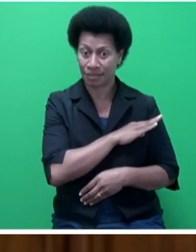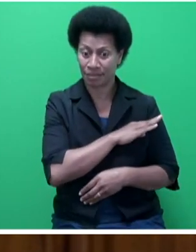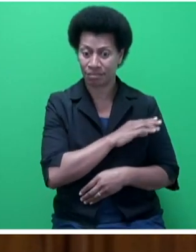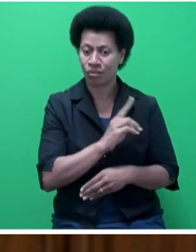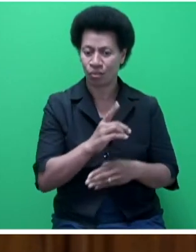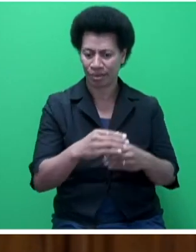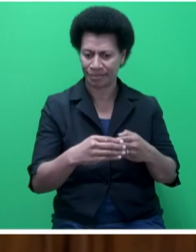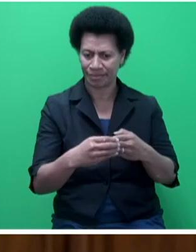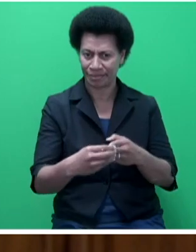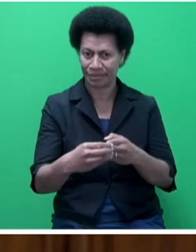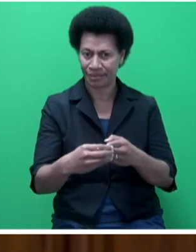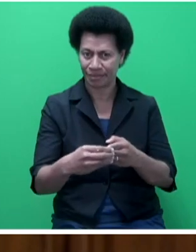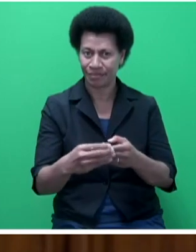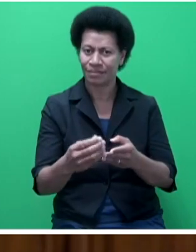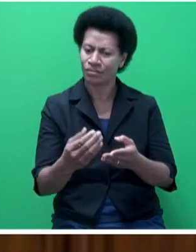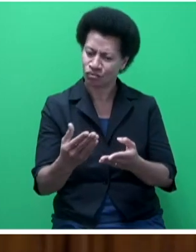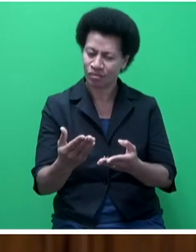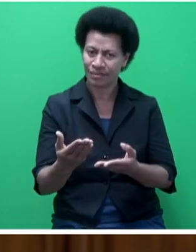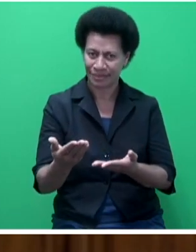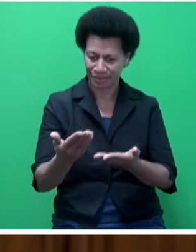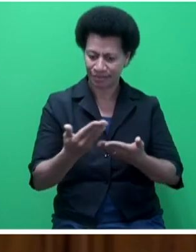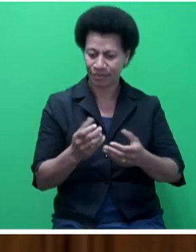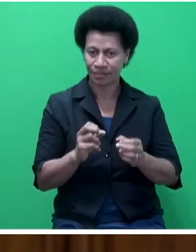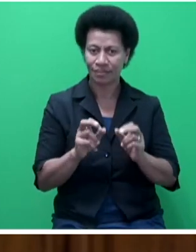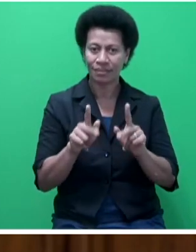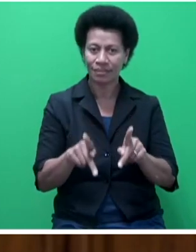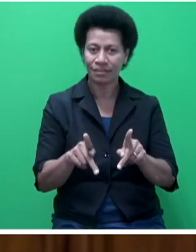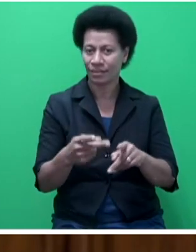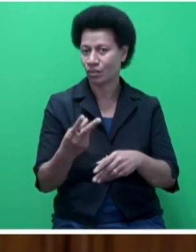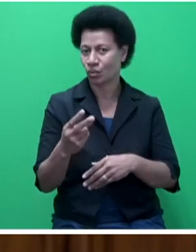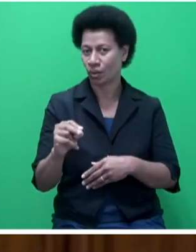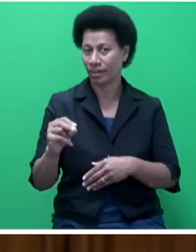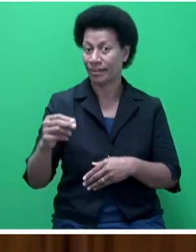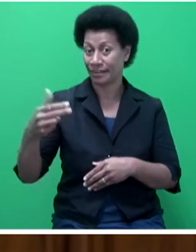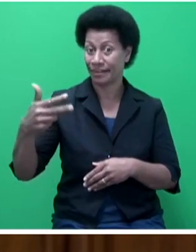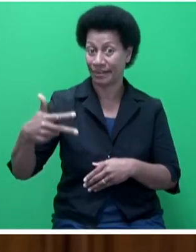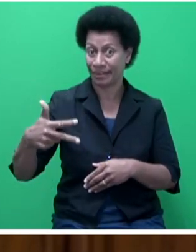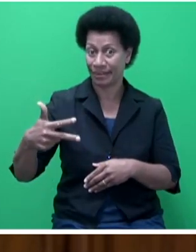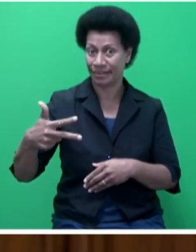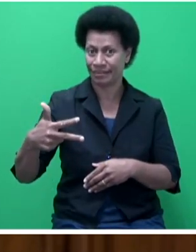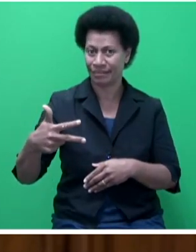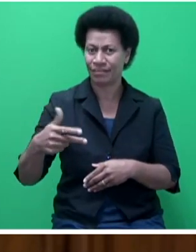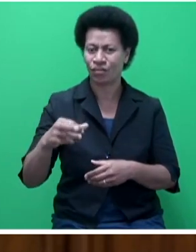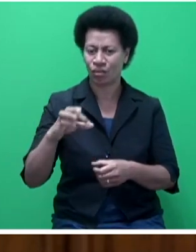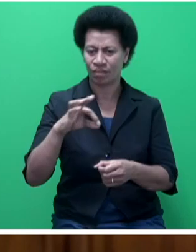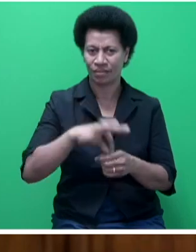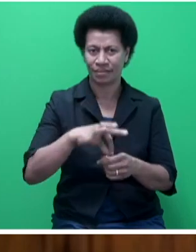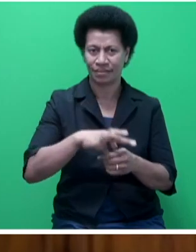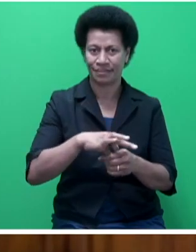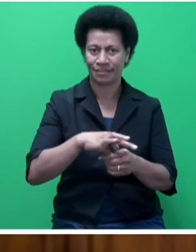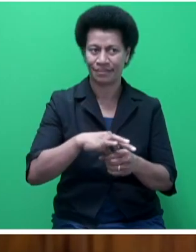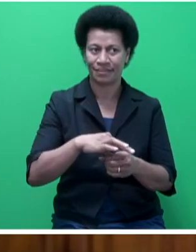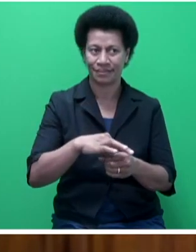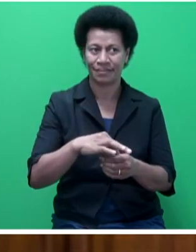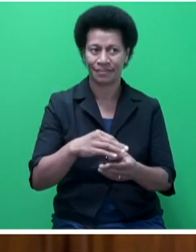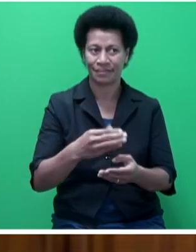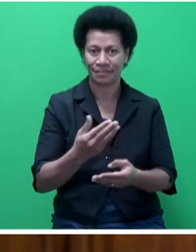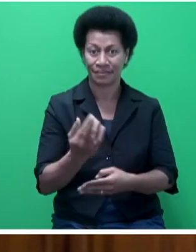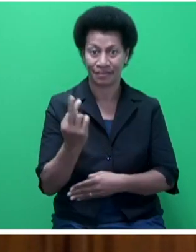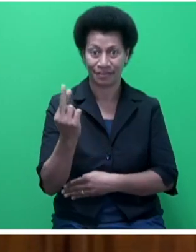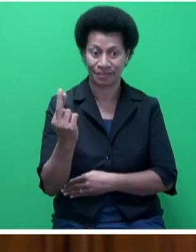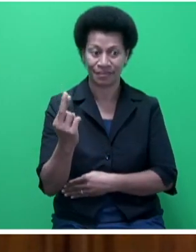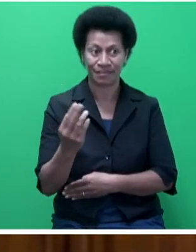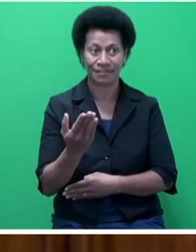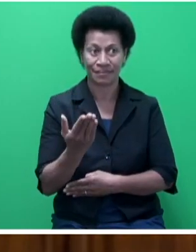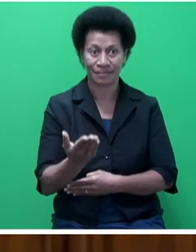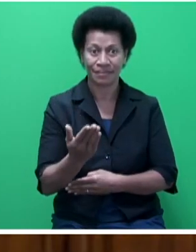the chance to contest the 2018 elections under its banner. I also thank the Party General Secretary